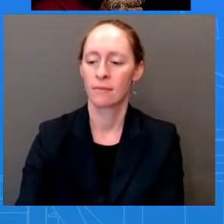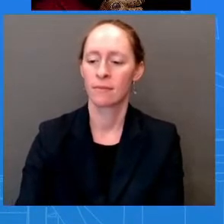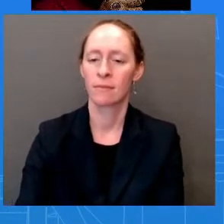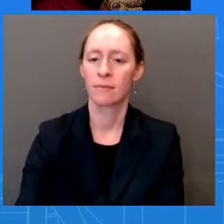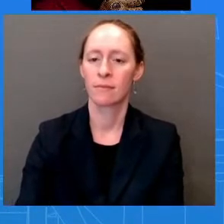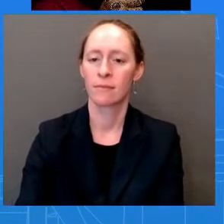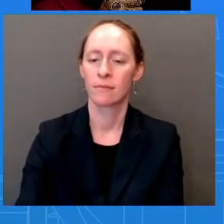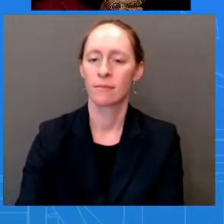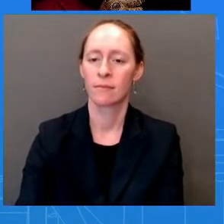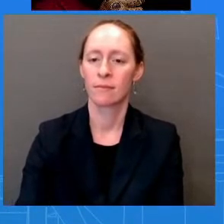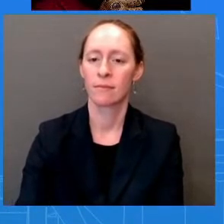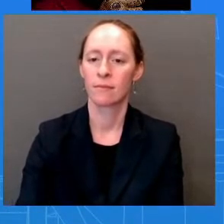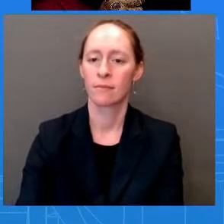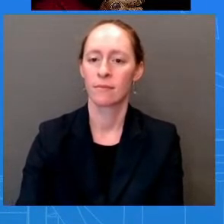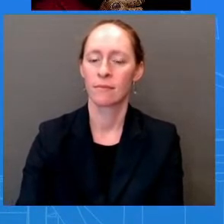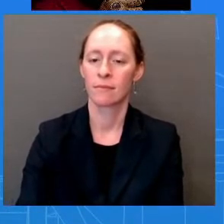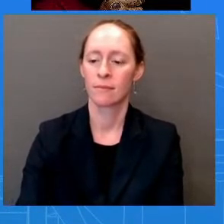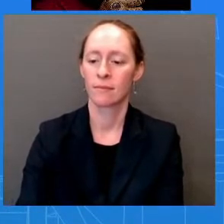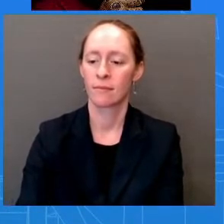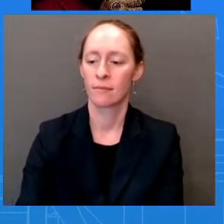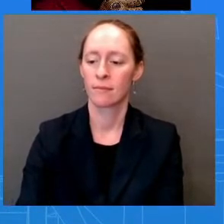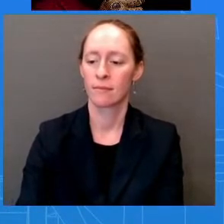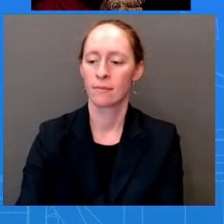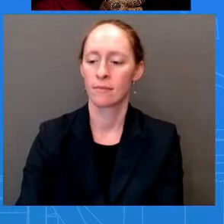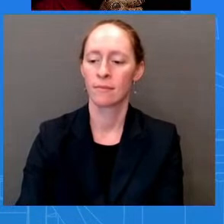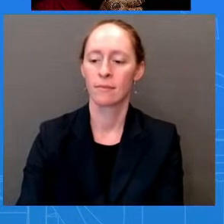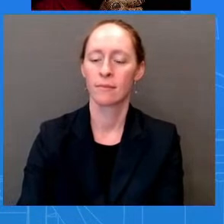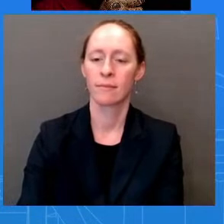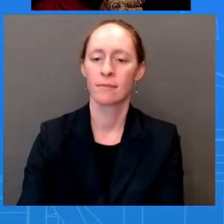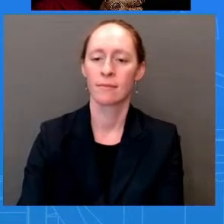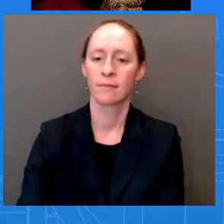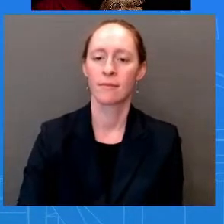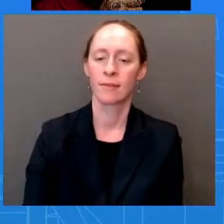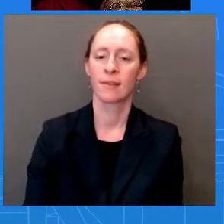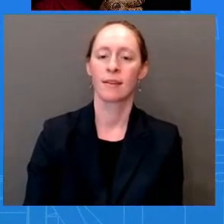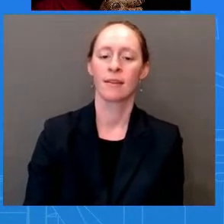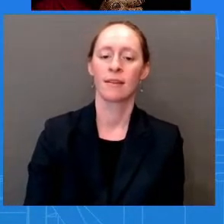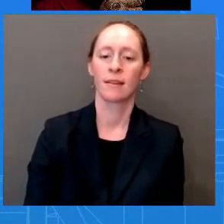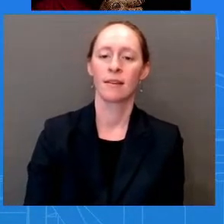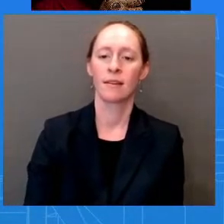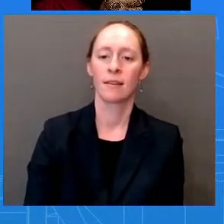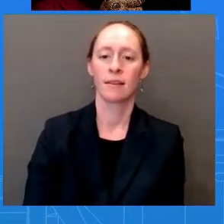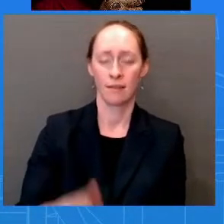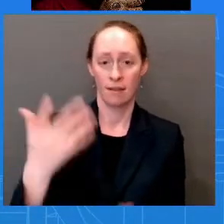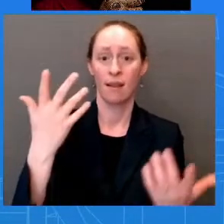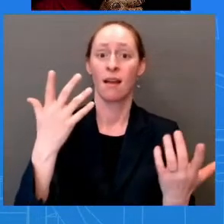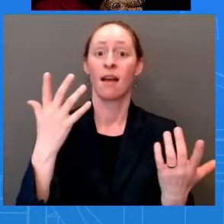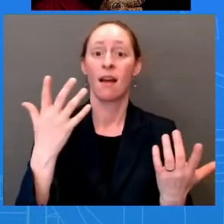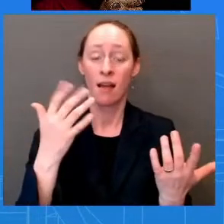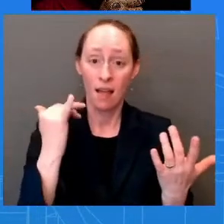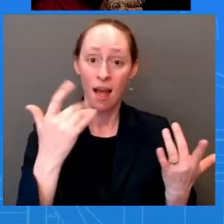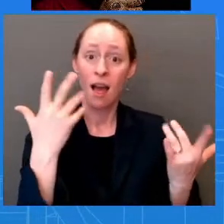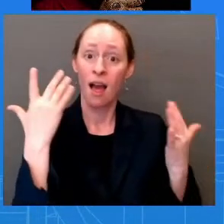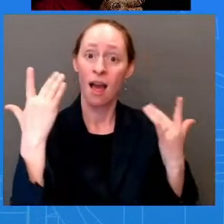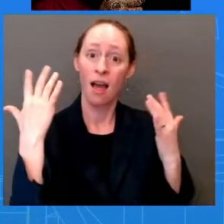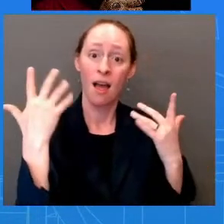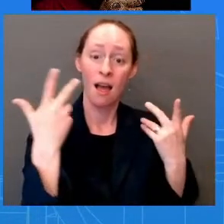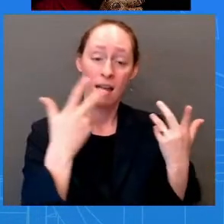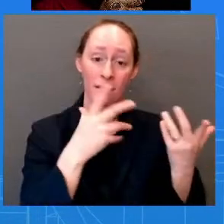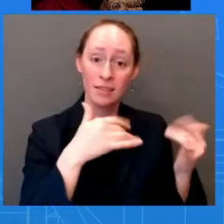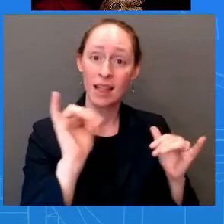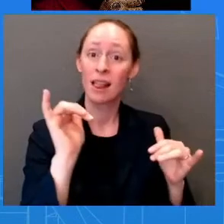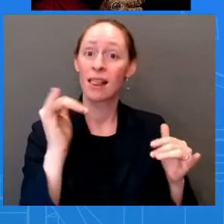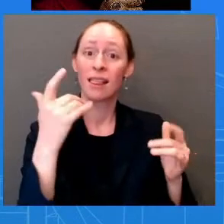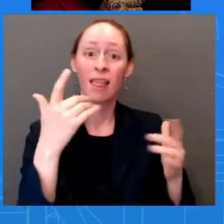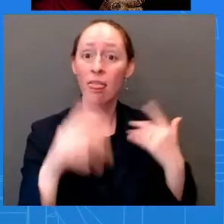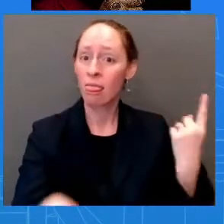very limited humanitarian parole for the overall numbers of migrants coming, and basically Title 42, every other